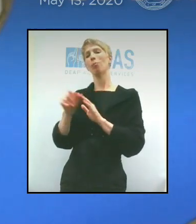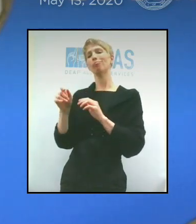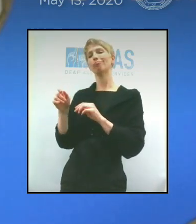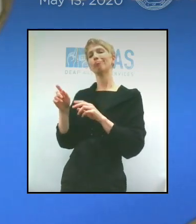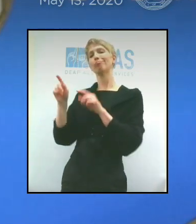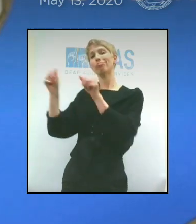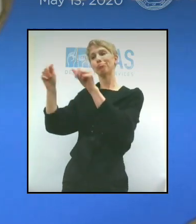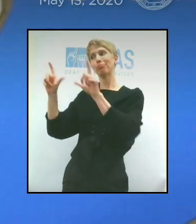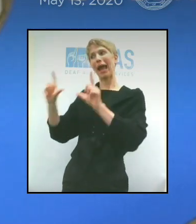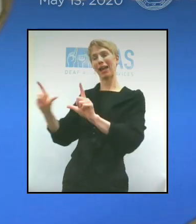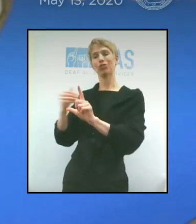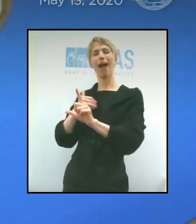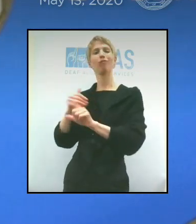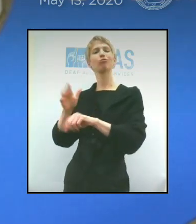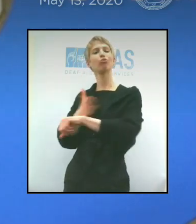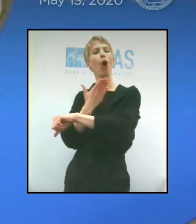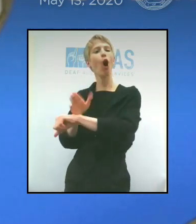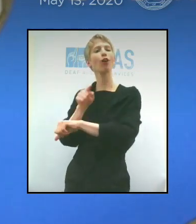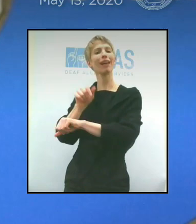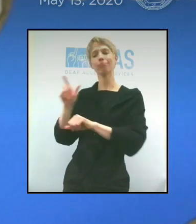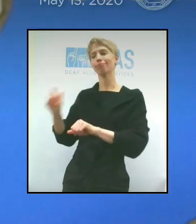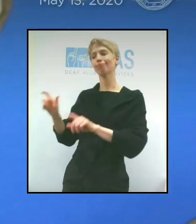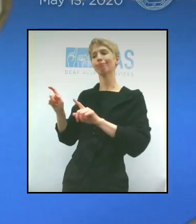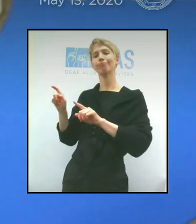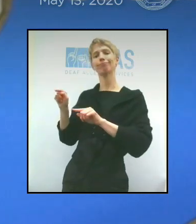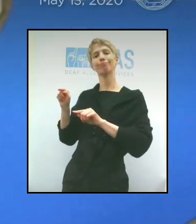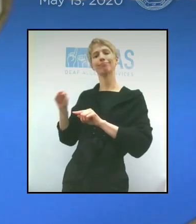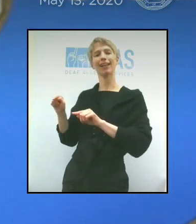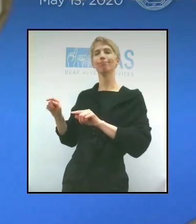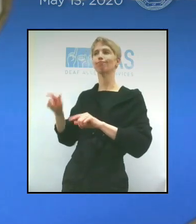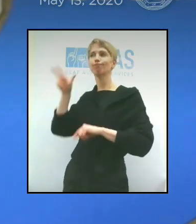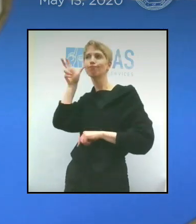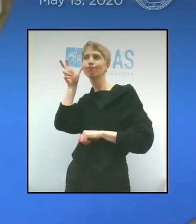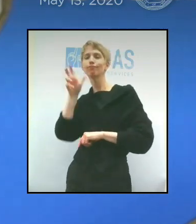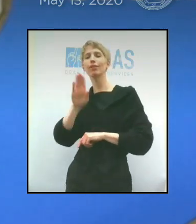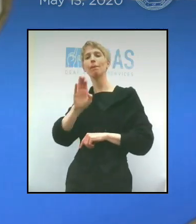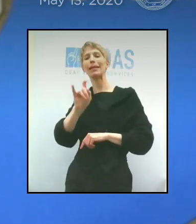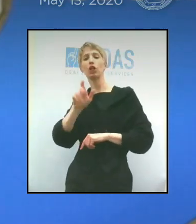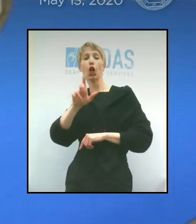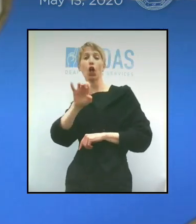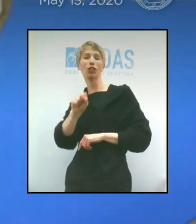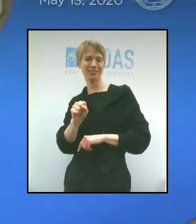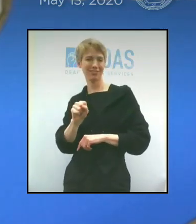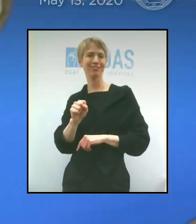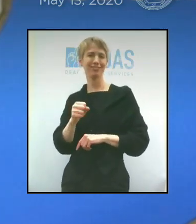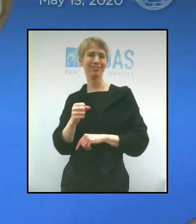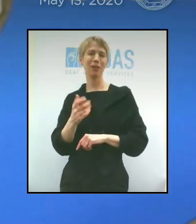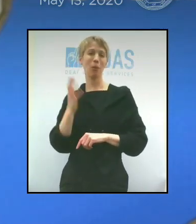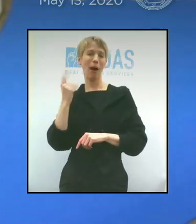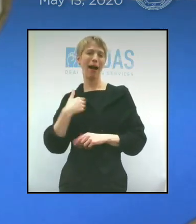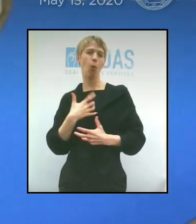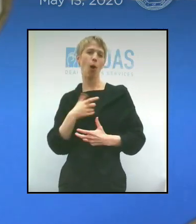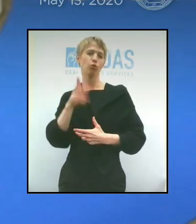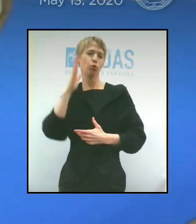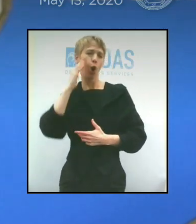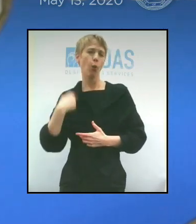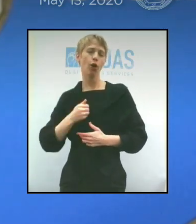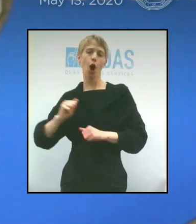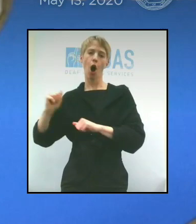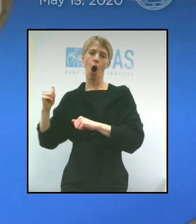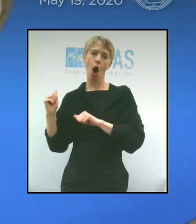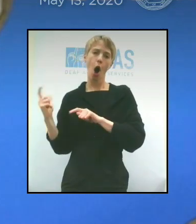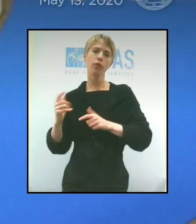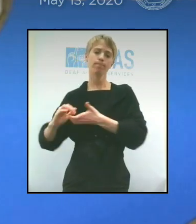like it. It's one of my Beatles favorites. And as we all know, that we are all in this together in our lives,